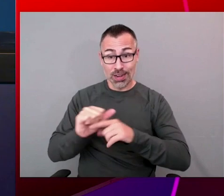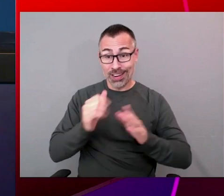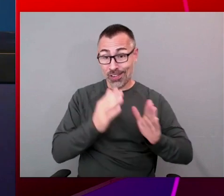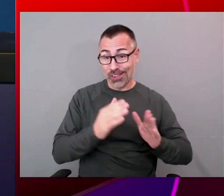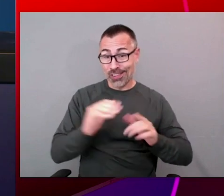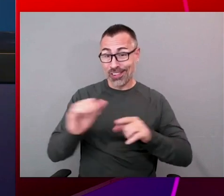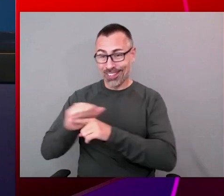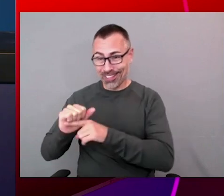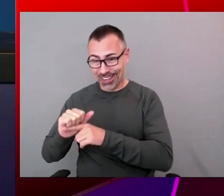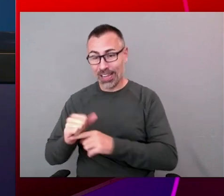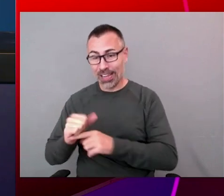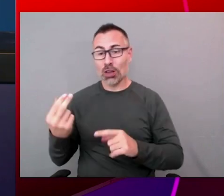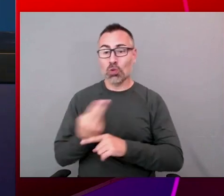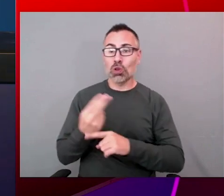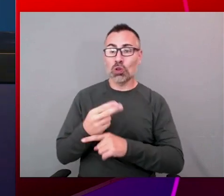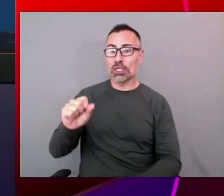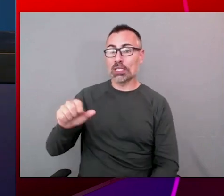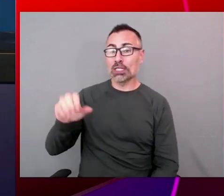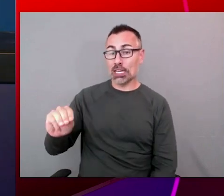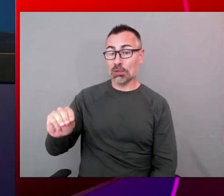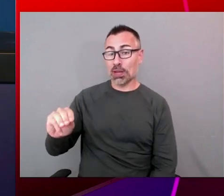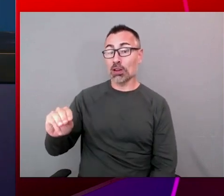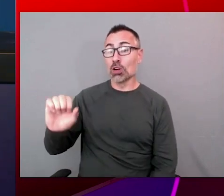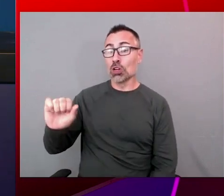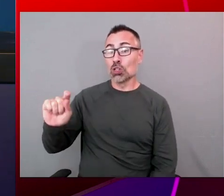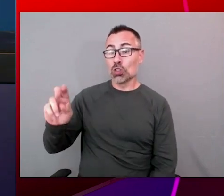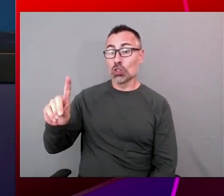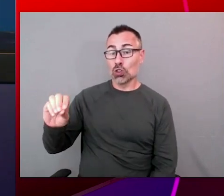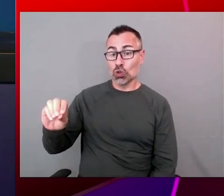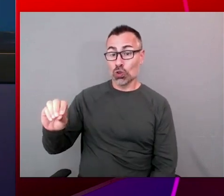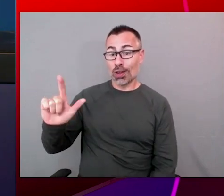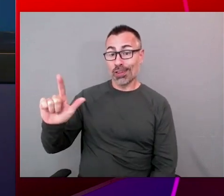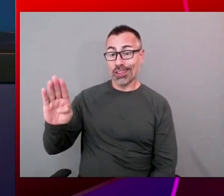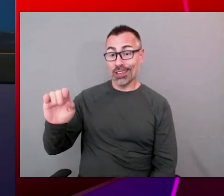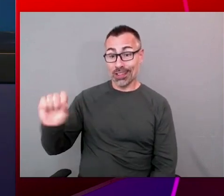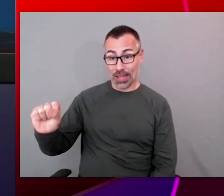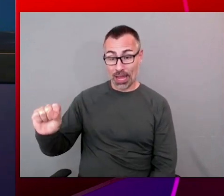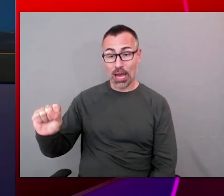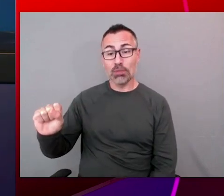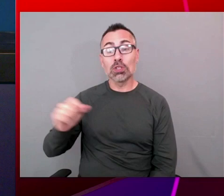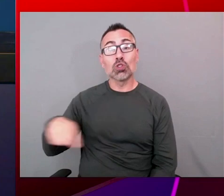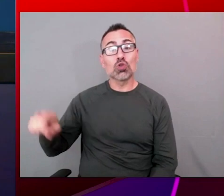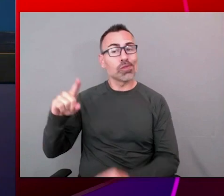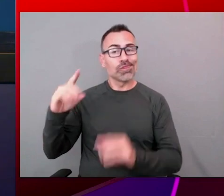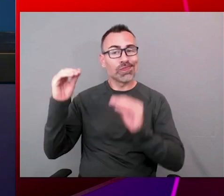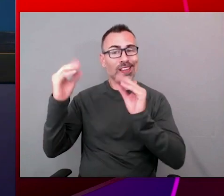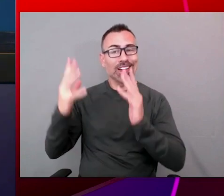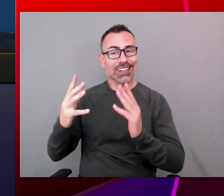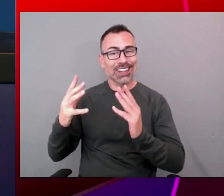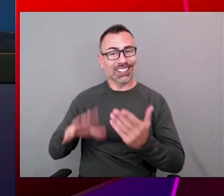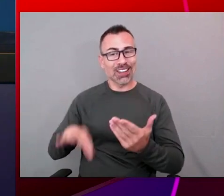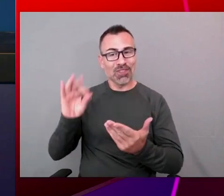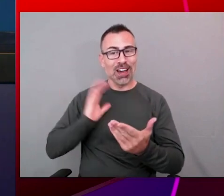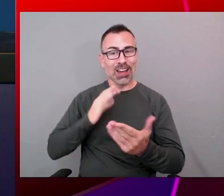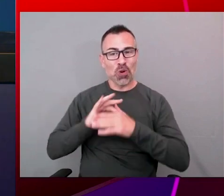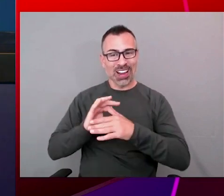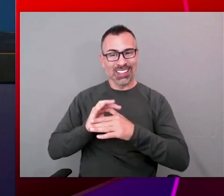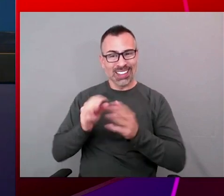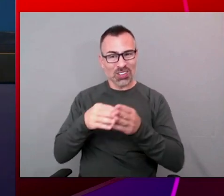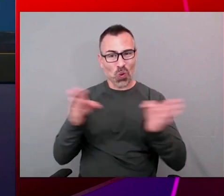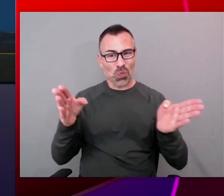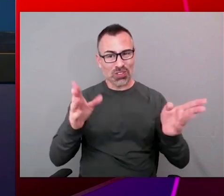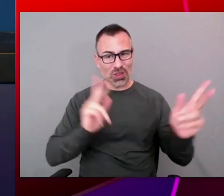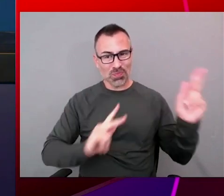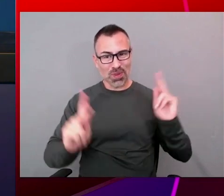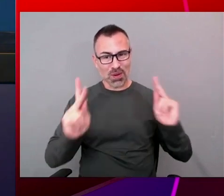SageMaker Studio Labs, where educators can currently find our content that is open to the public.